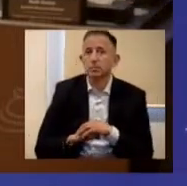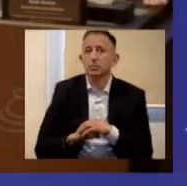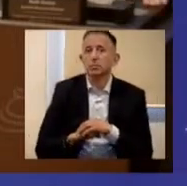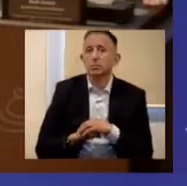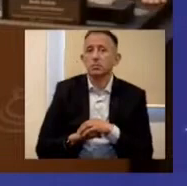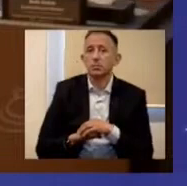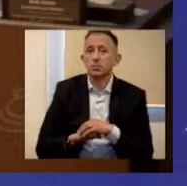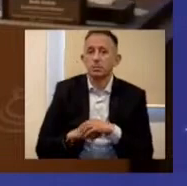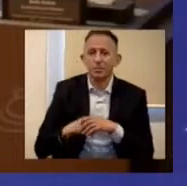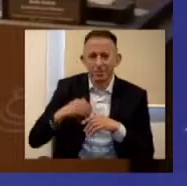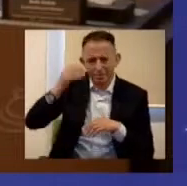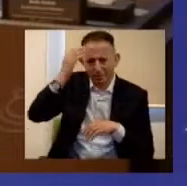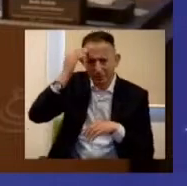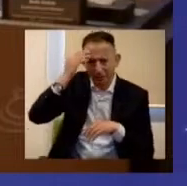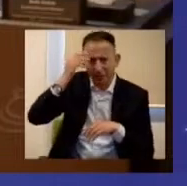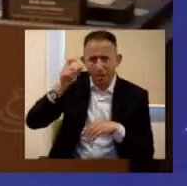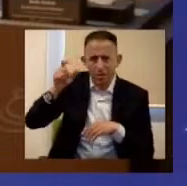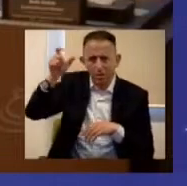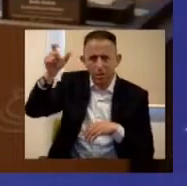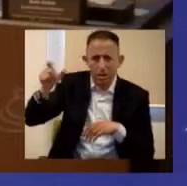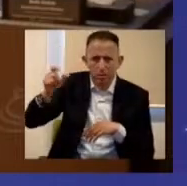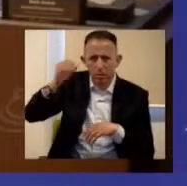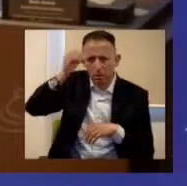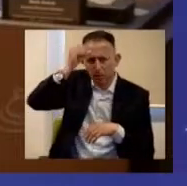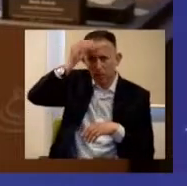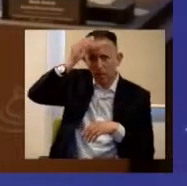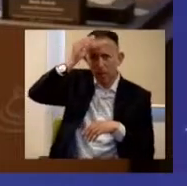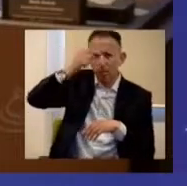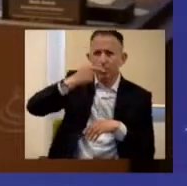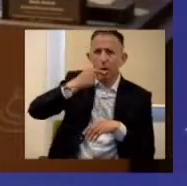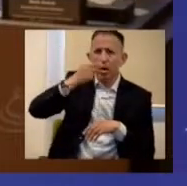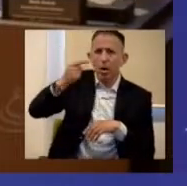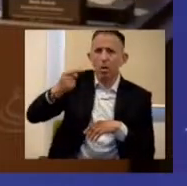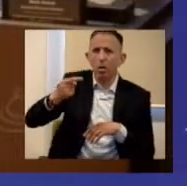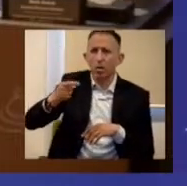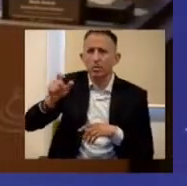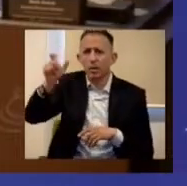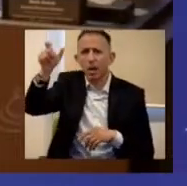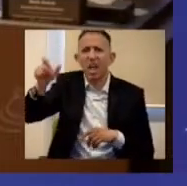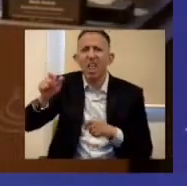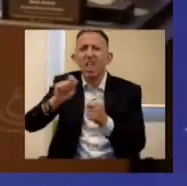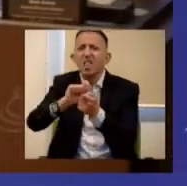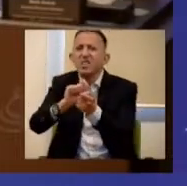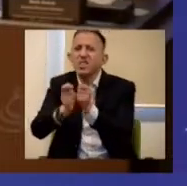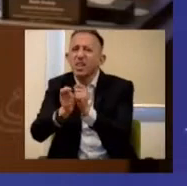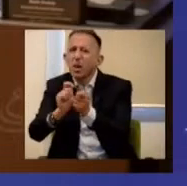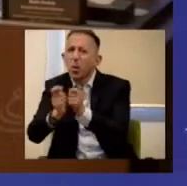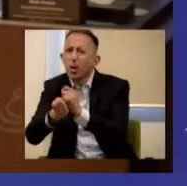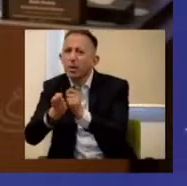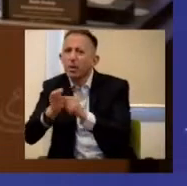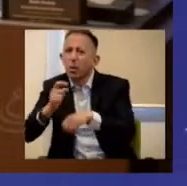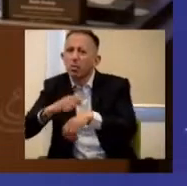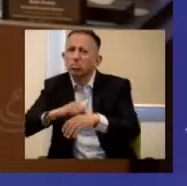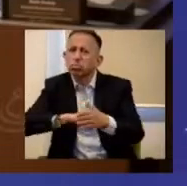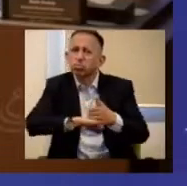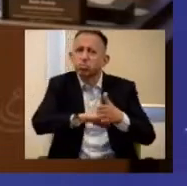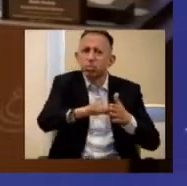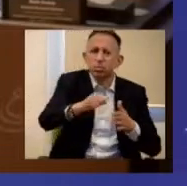of the evolution of technology, much faster than the evolution of